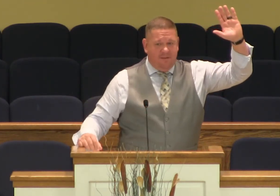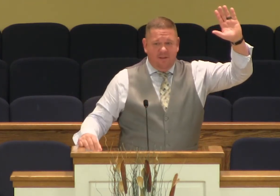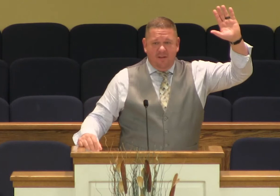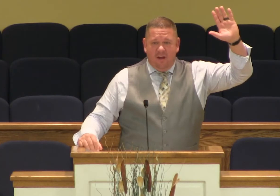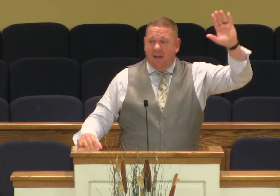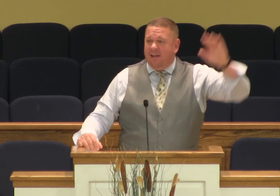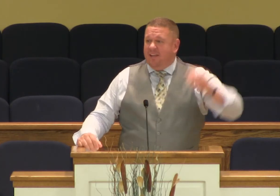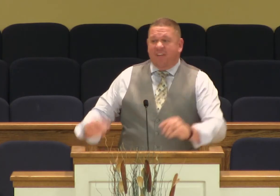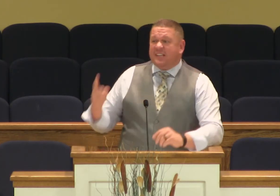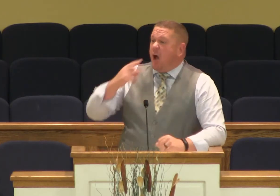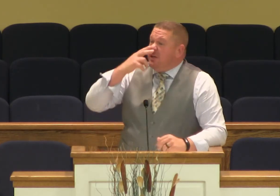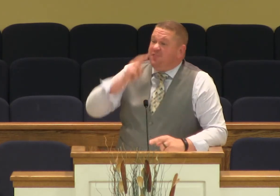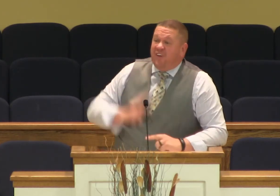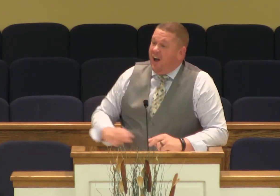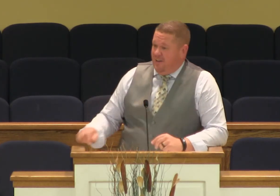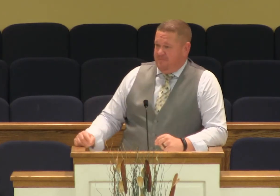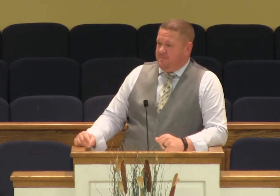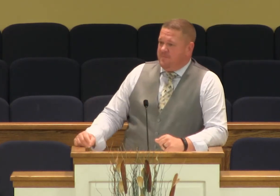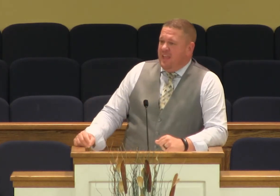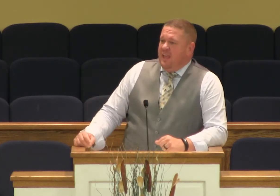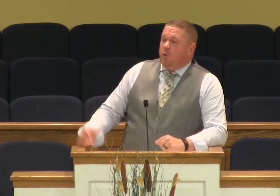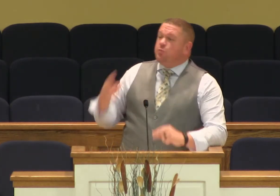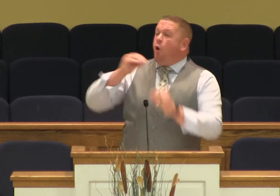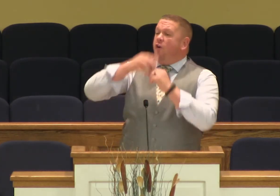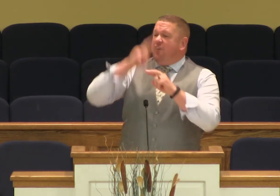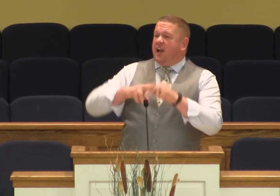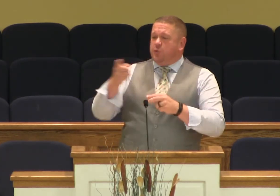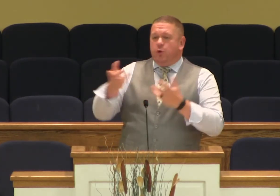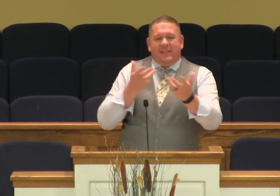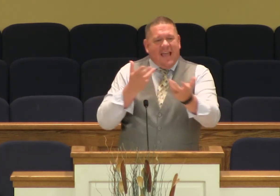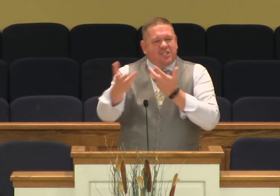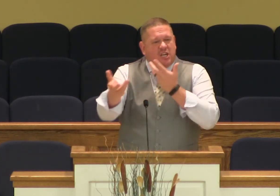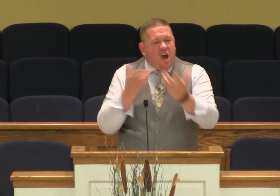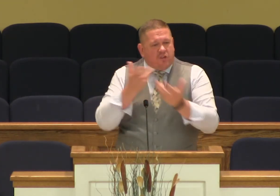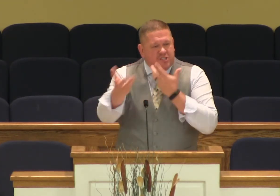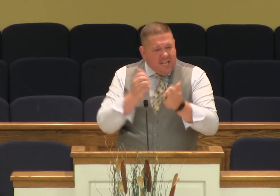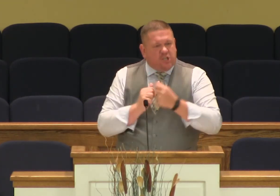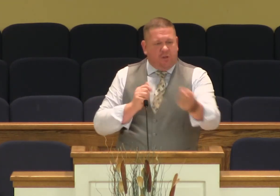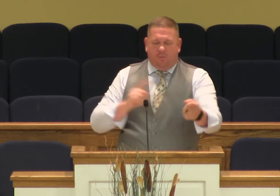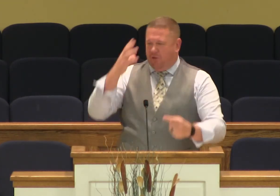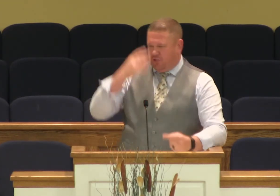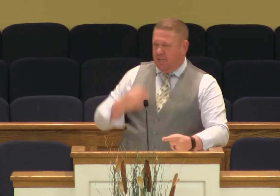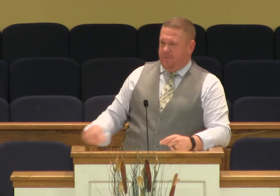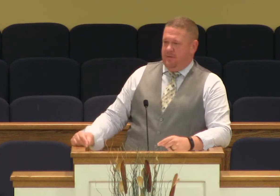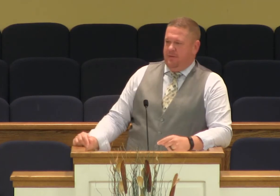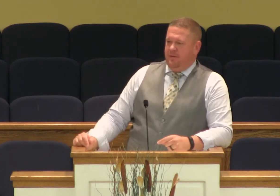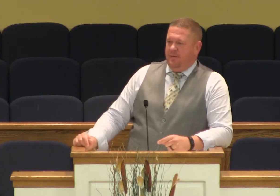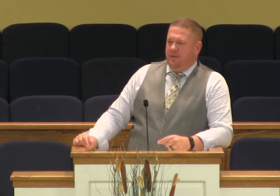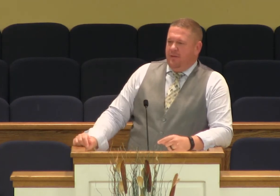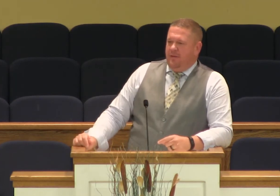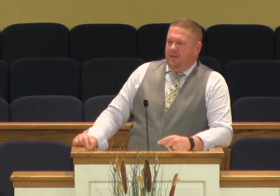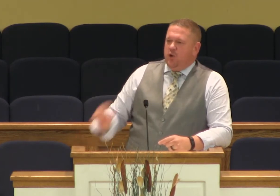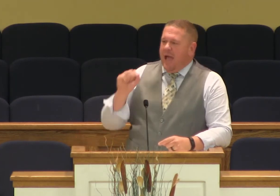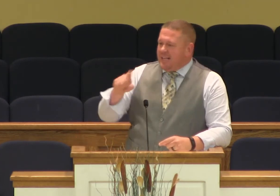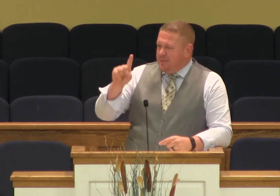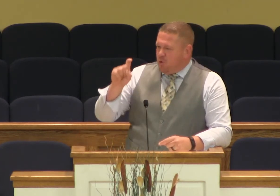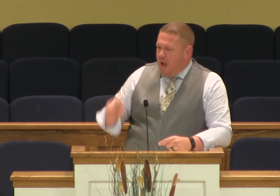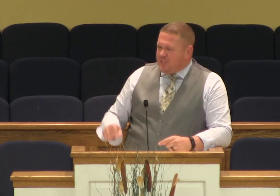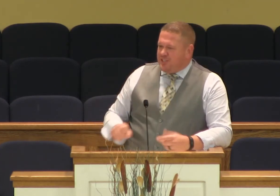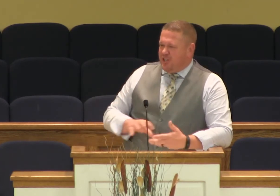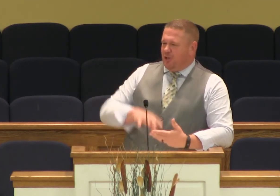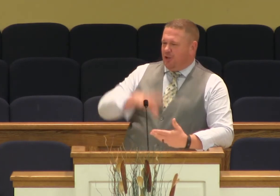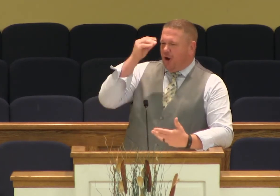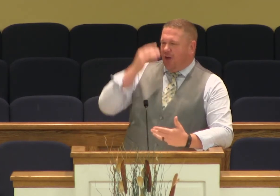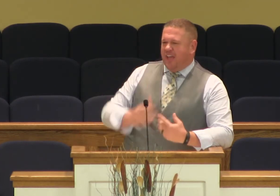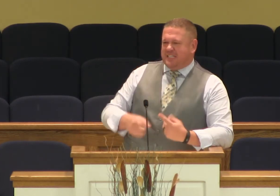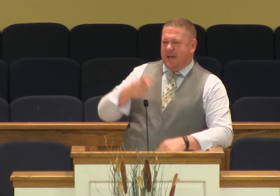sleep? All right? That's always fun. What's more fun is when you engage in a conversation with them while they're sleeping. And you ask them